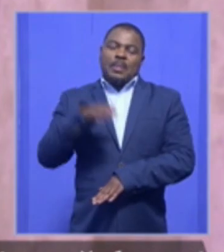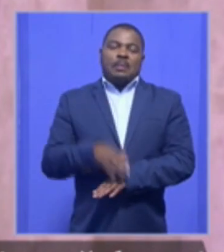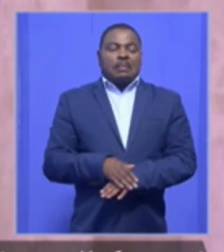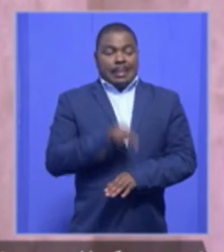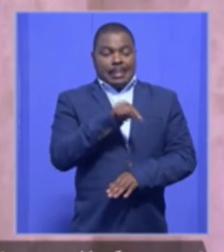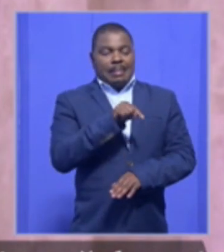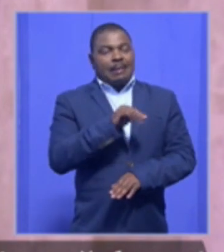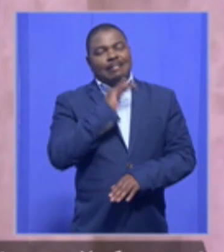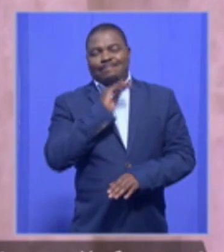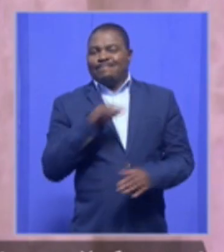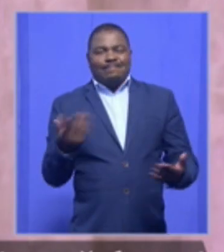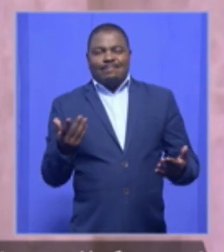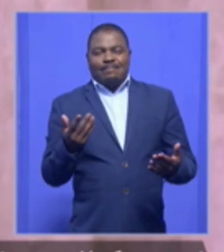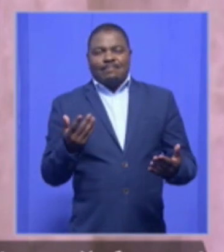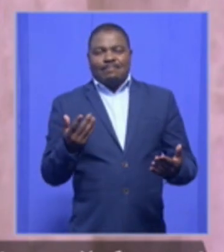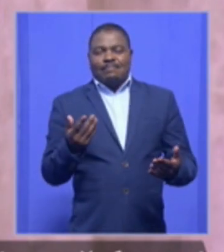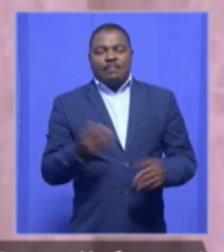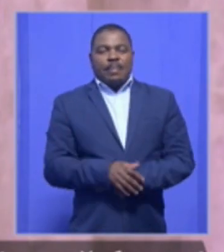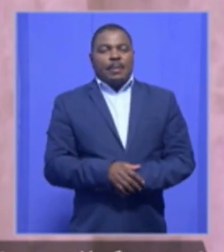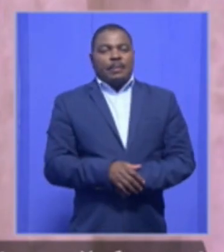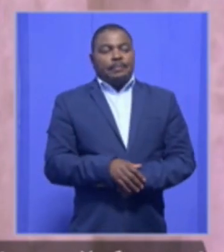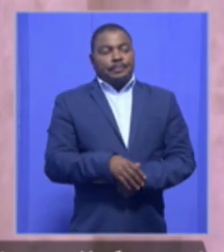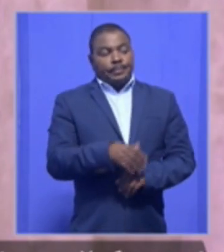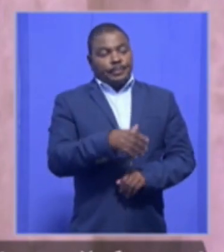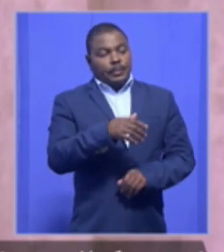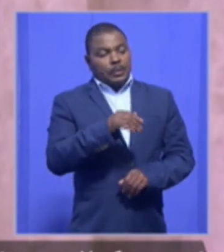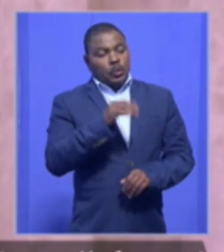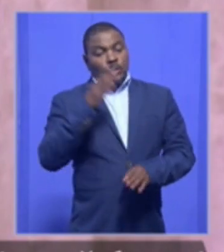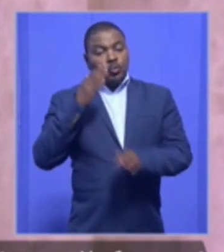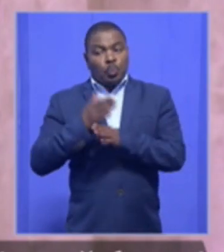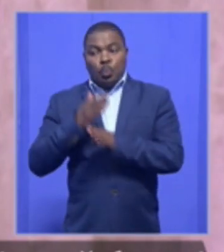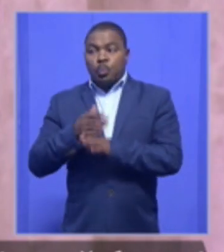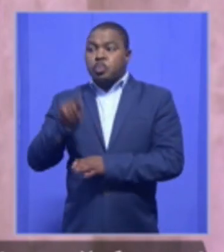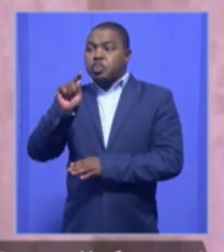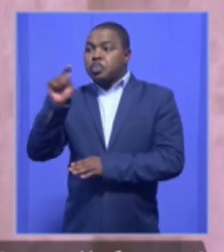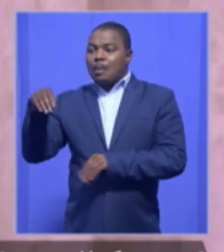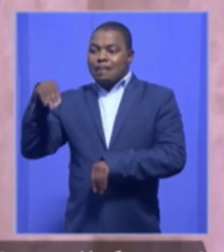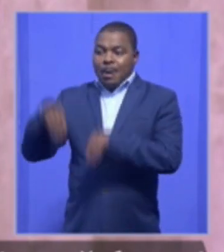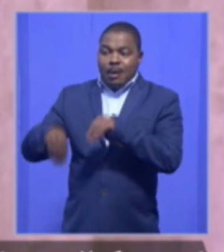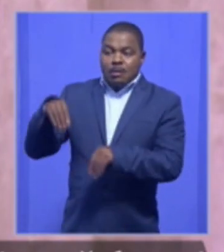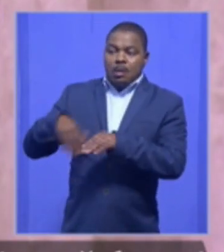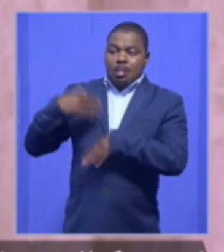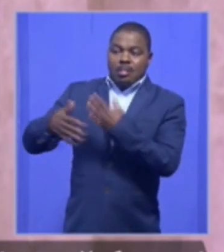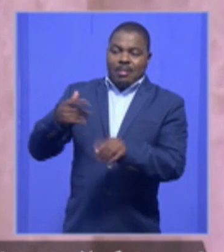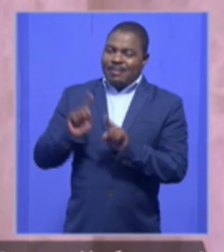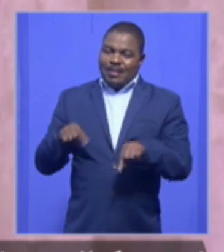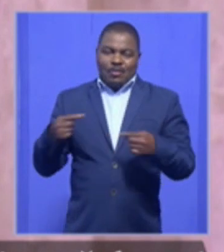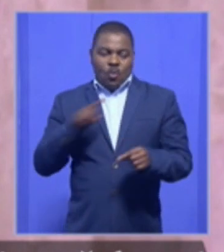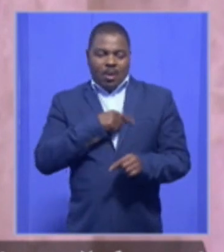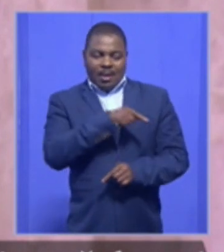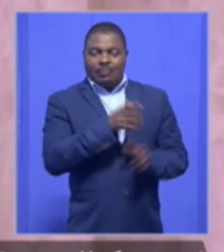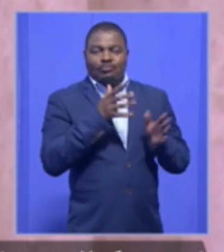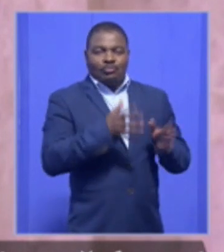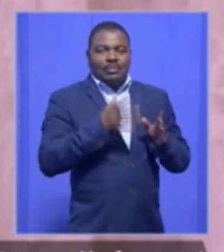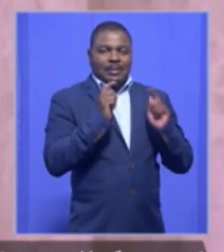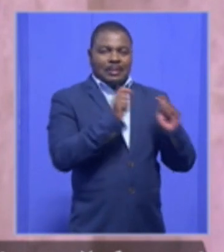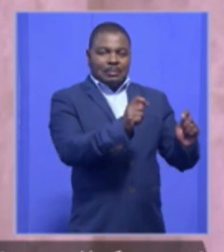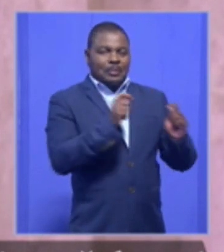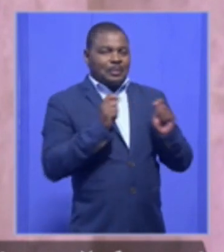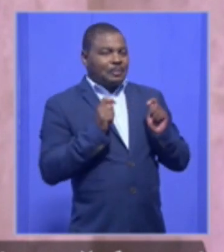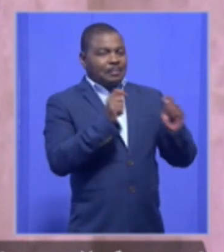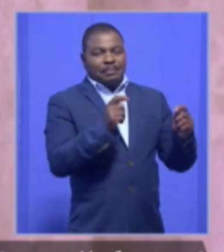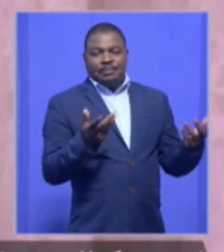to protect the jobs in mining. And I think that